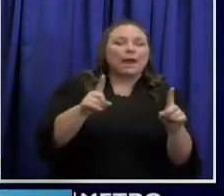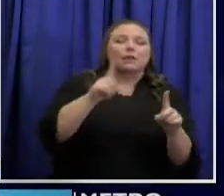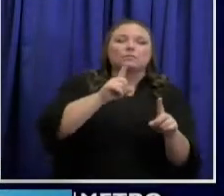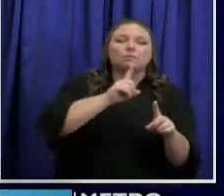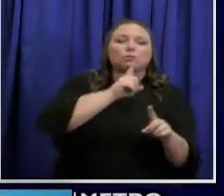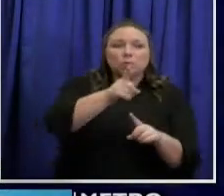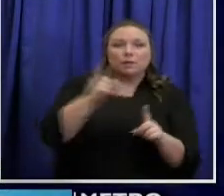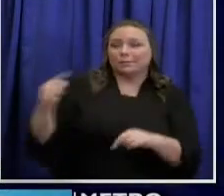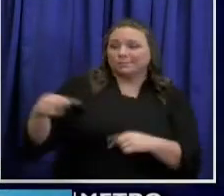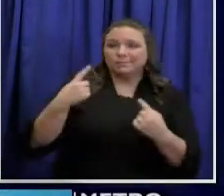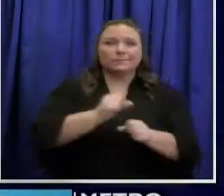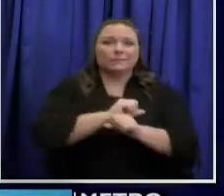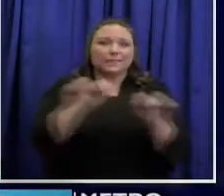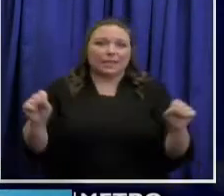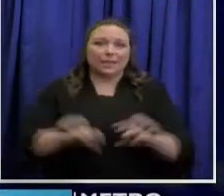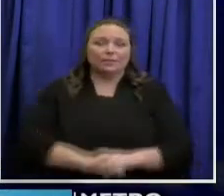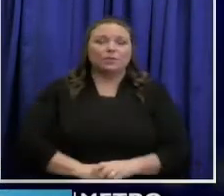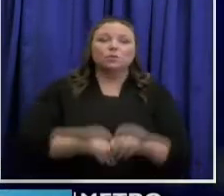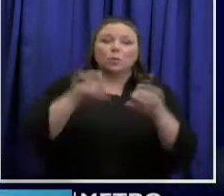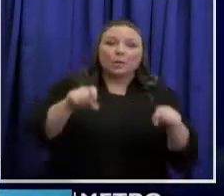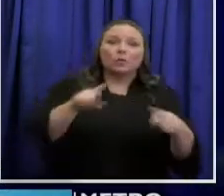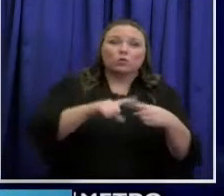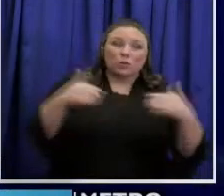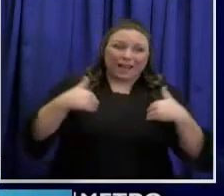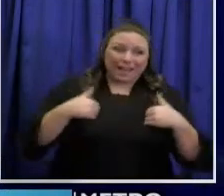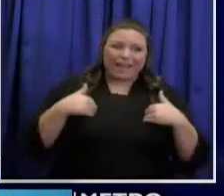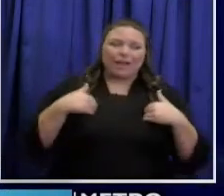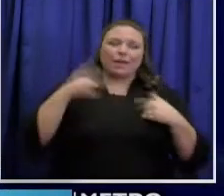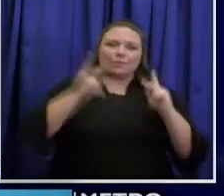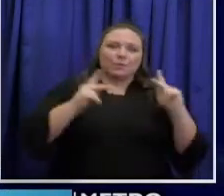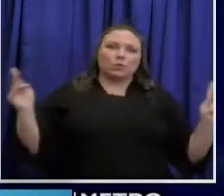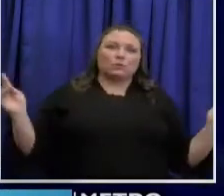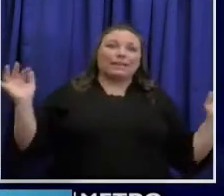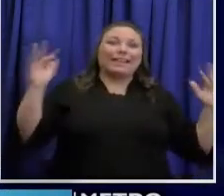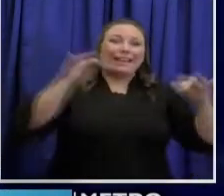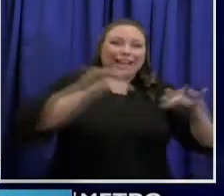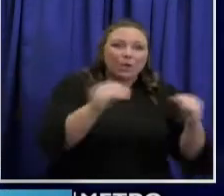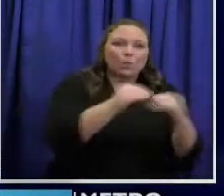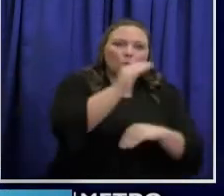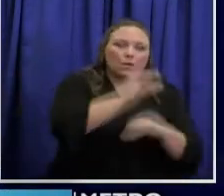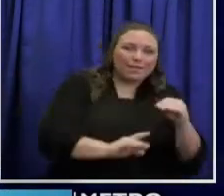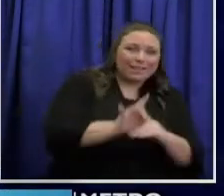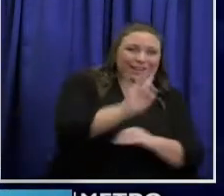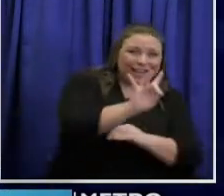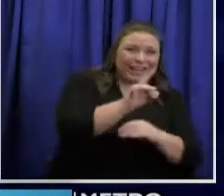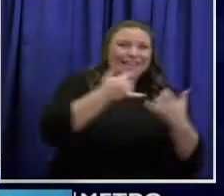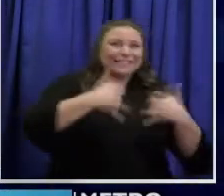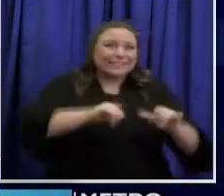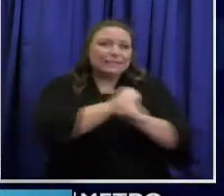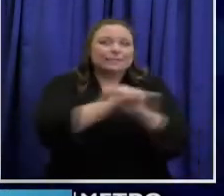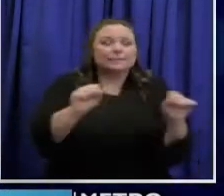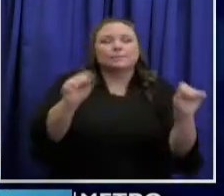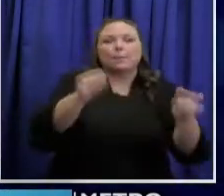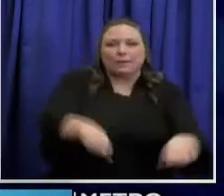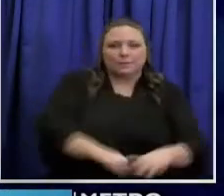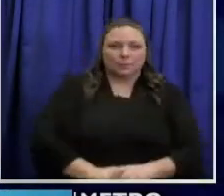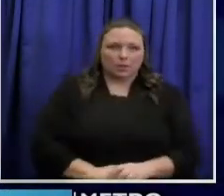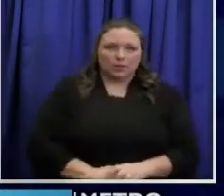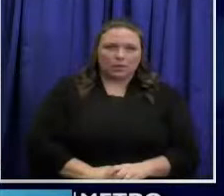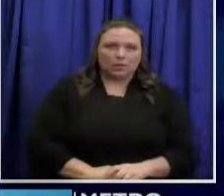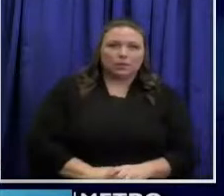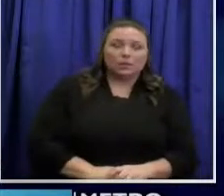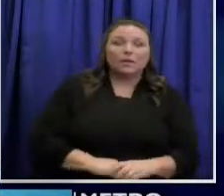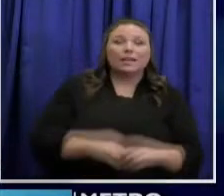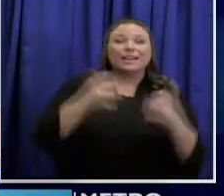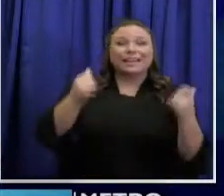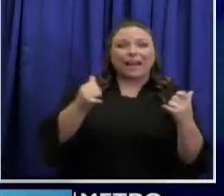safely. And so the ability to have a gathering, which is larger than 8 and still be safe, is possible. Now, I don't know what